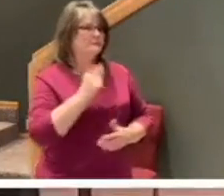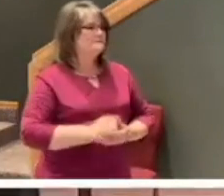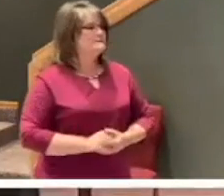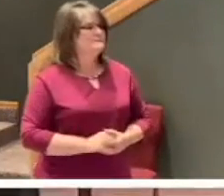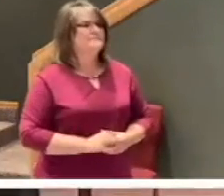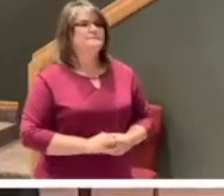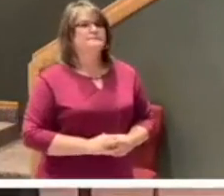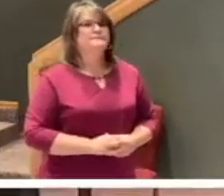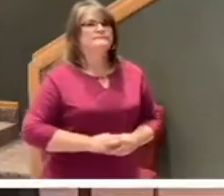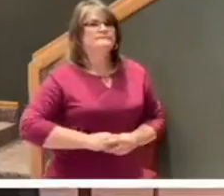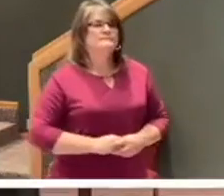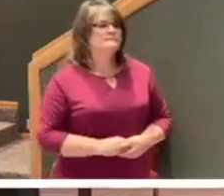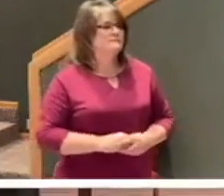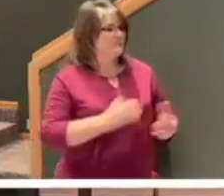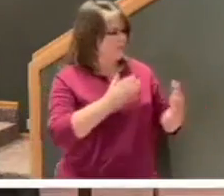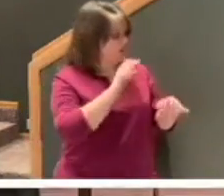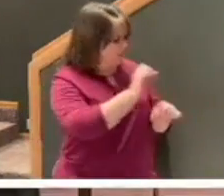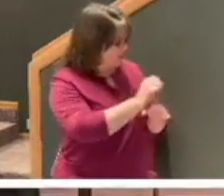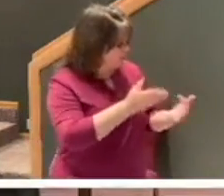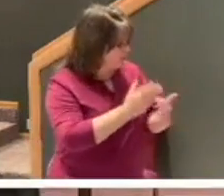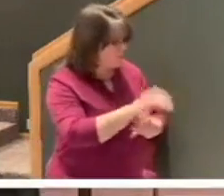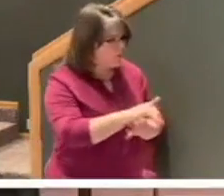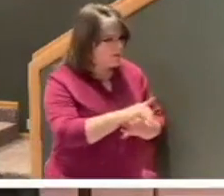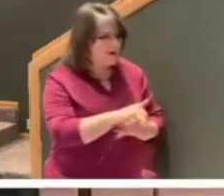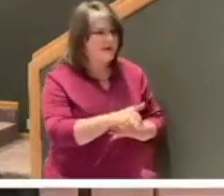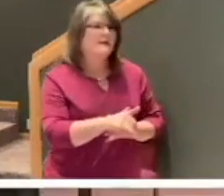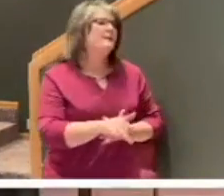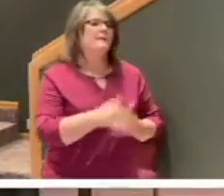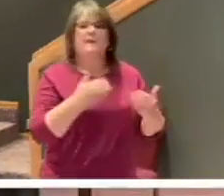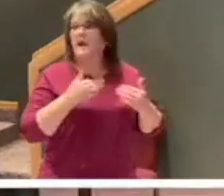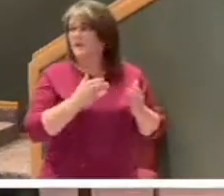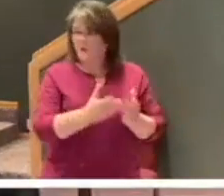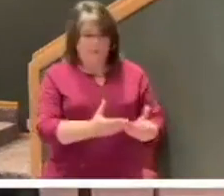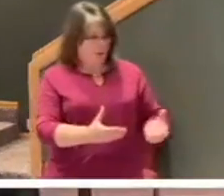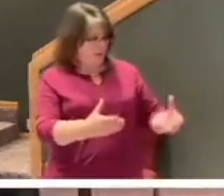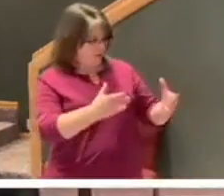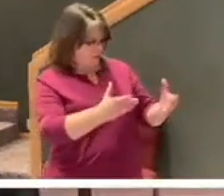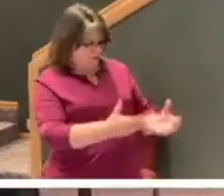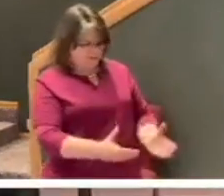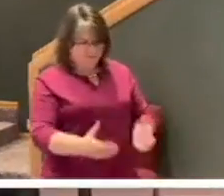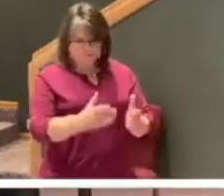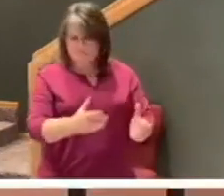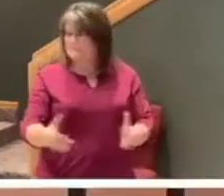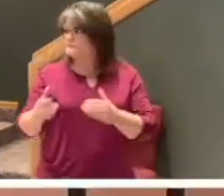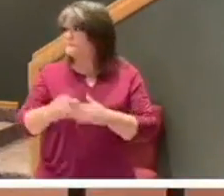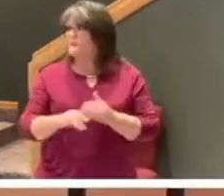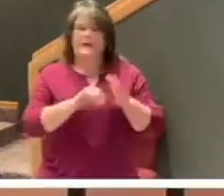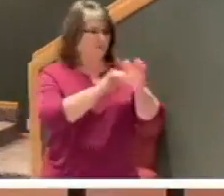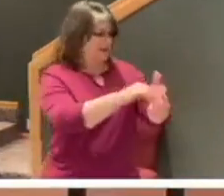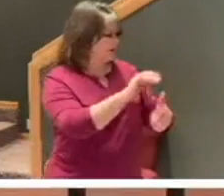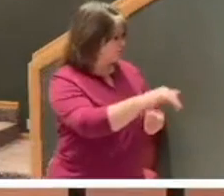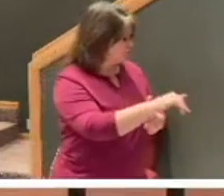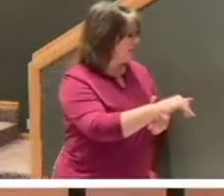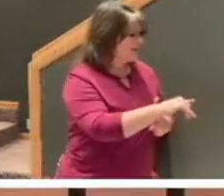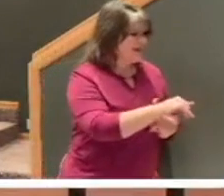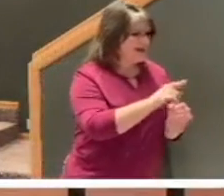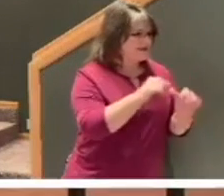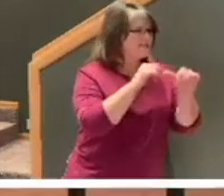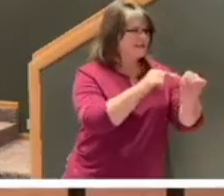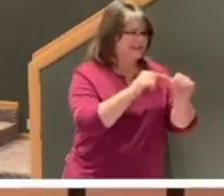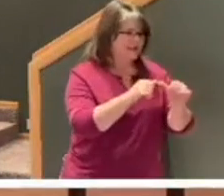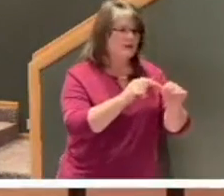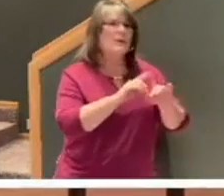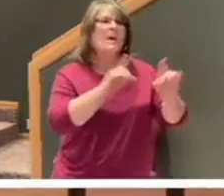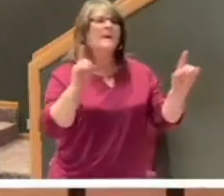But I want to work through it. As you see, I've got the bowls here and so on, and I'm going to illustrate that as we go forward.